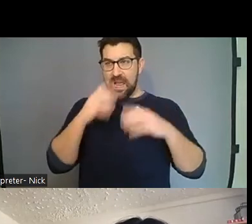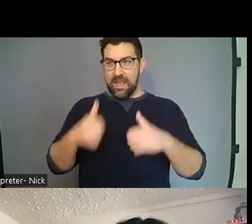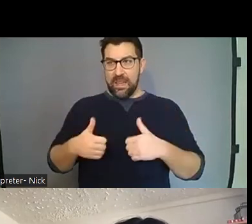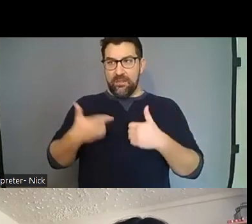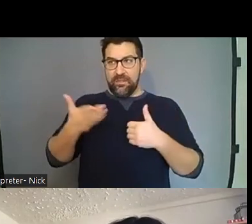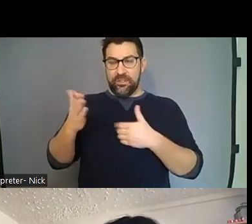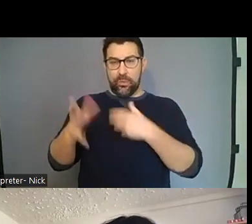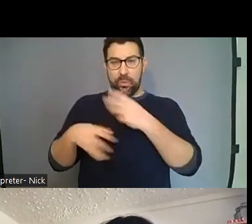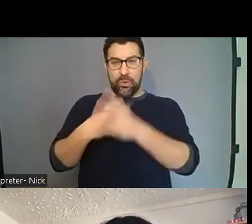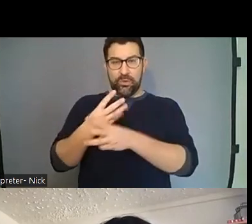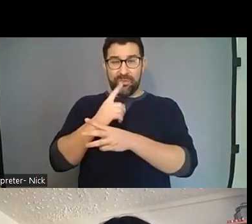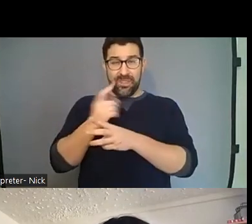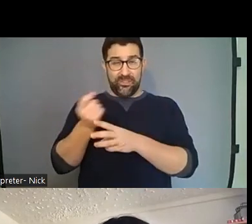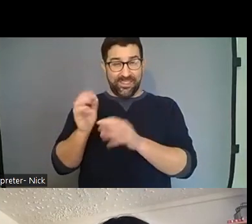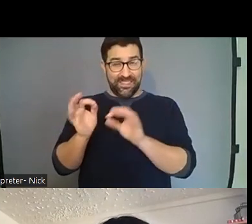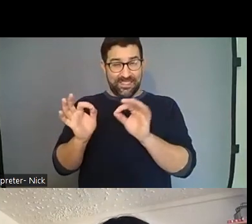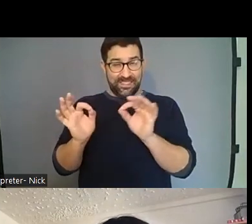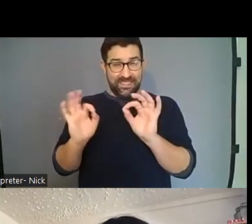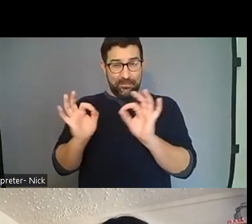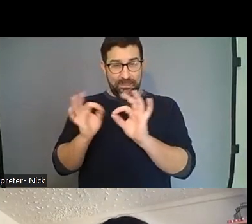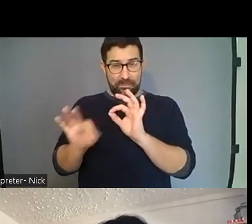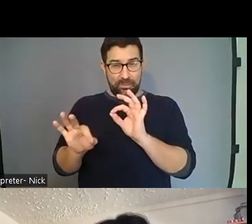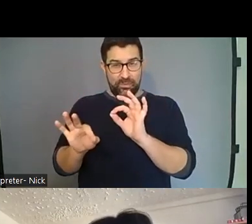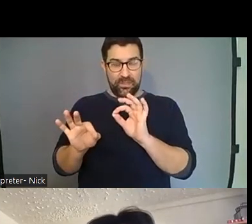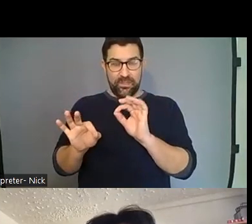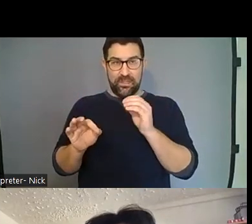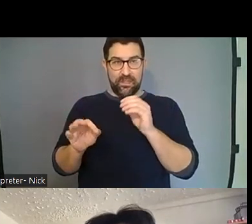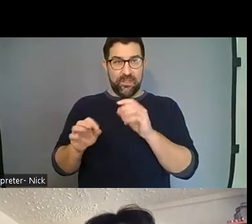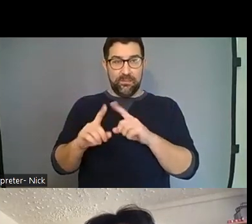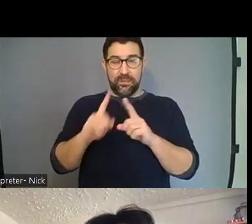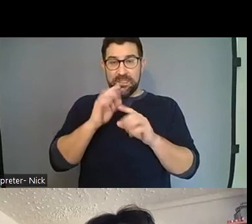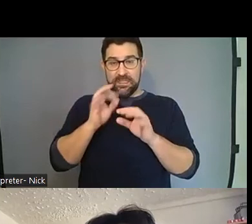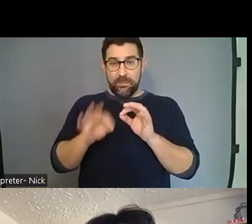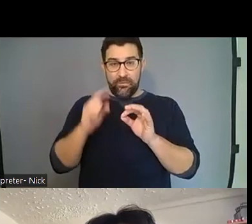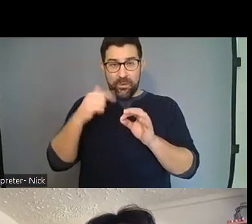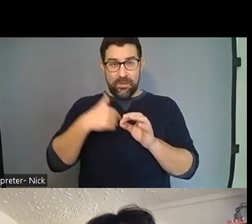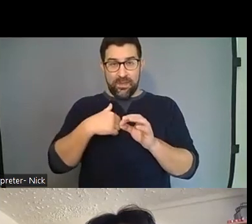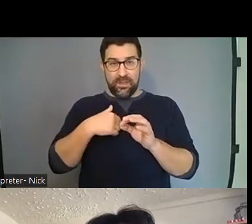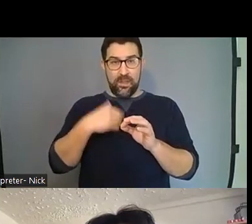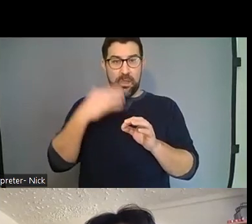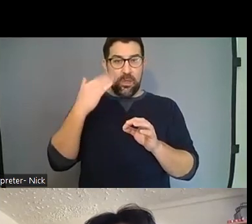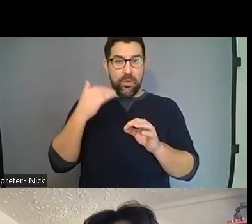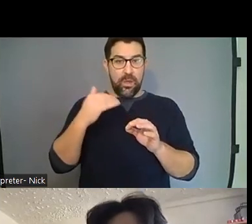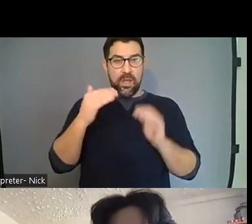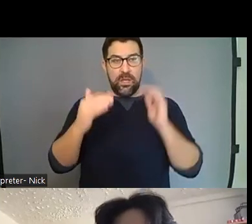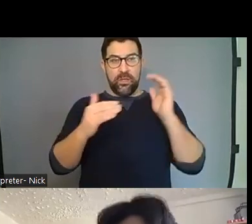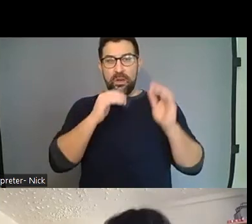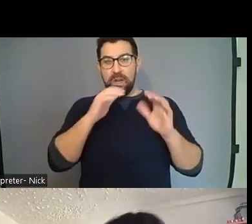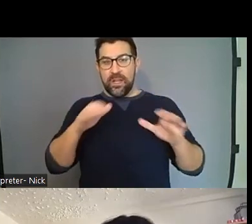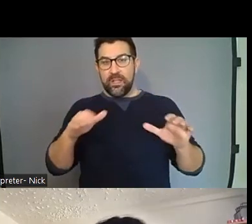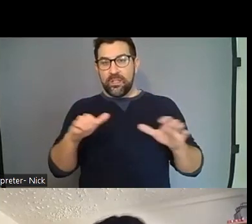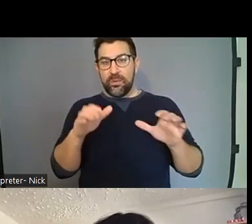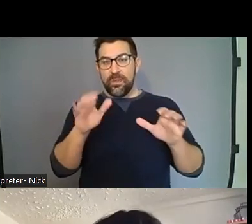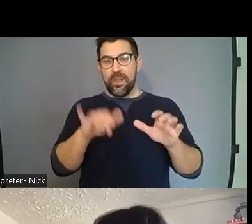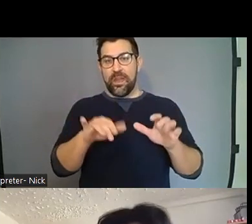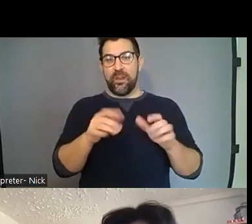And it's just so simple. I don't know about other folks, but it's just so simple to me that it's like, yo, why aren't adults doing this? Like, you, all